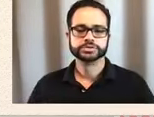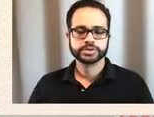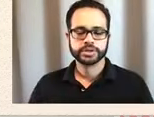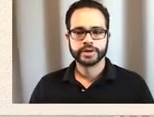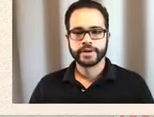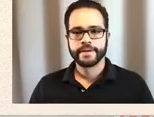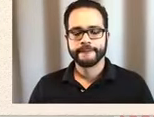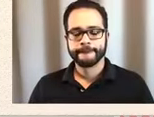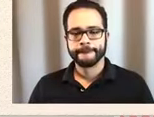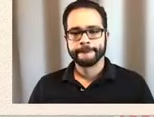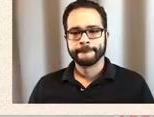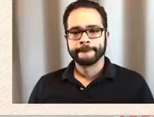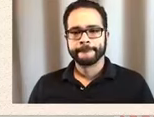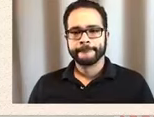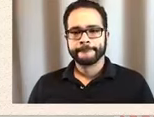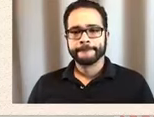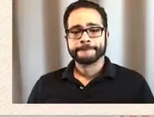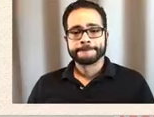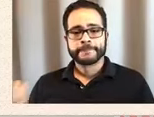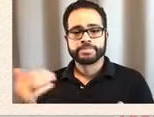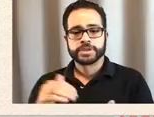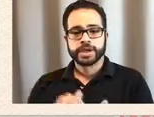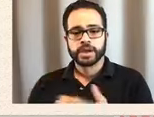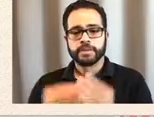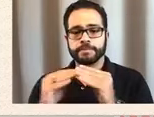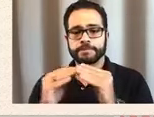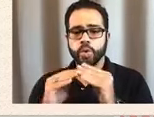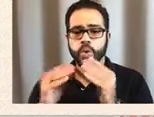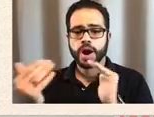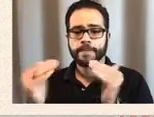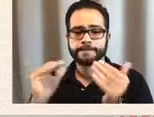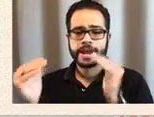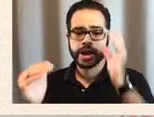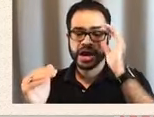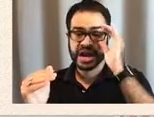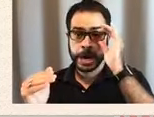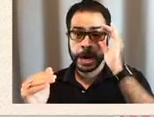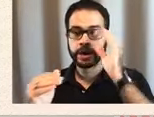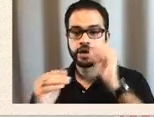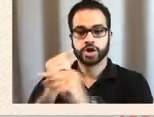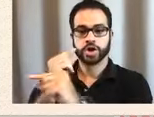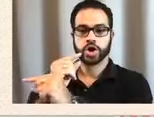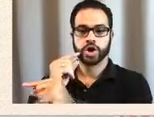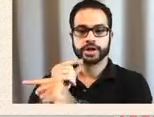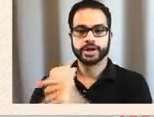So again, some more compare and contrast. A guardian advocate may have the same powers,